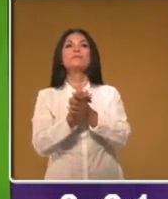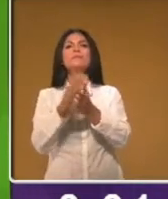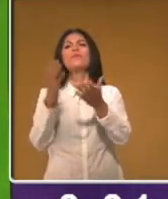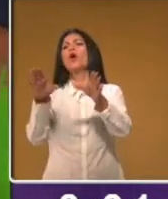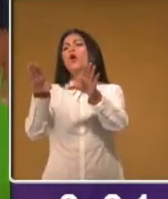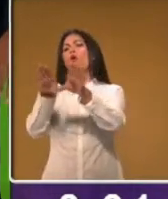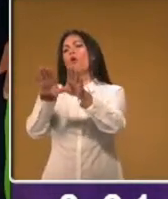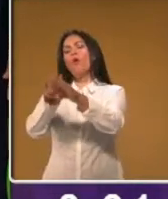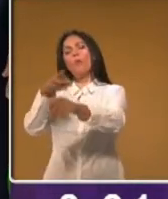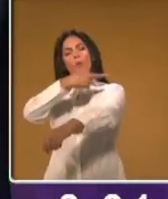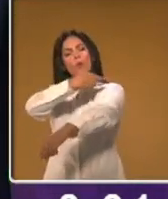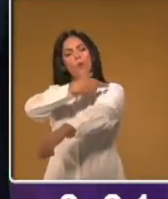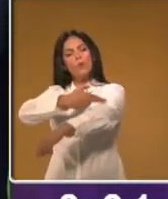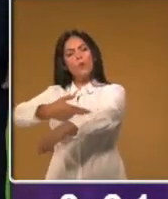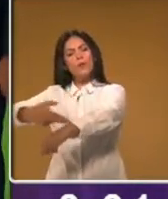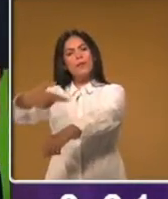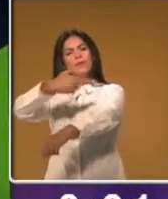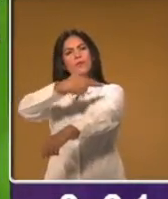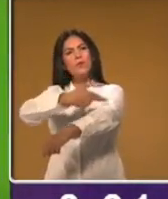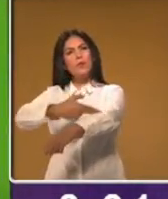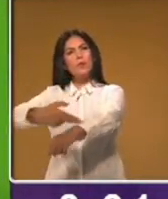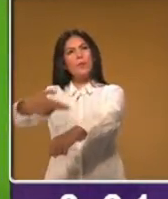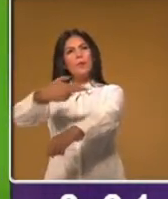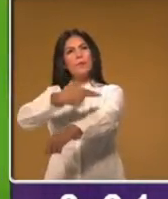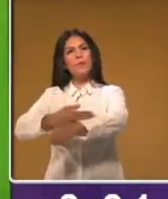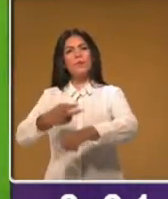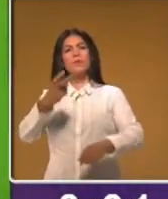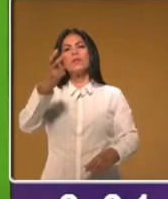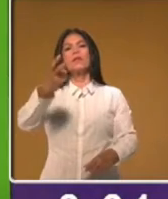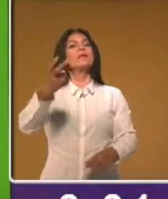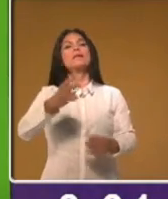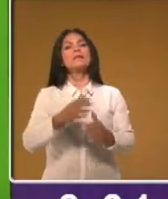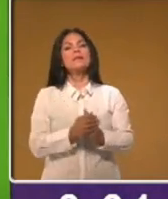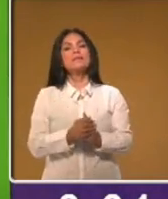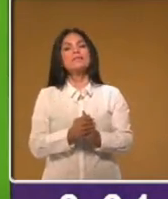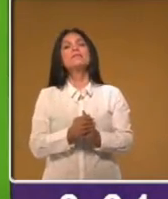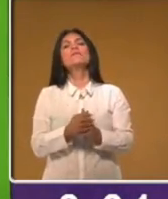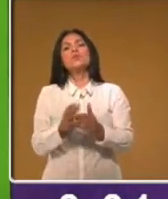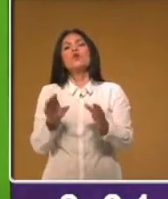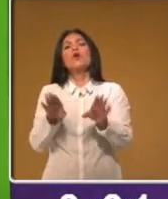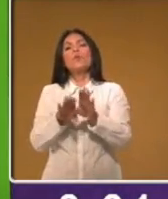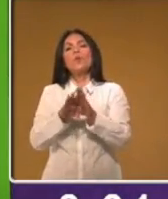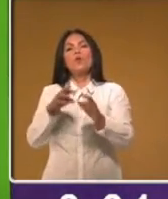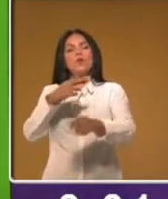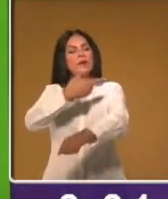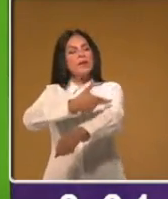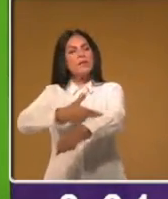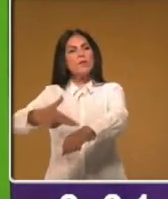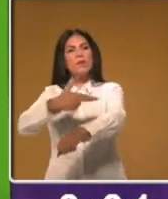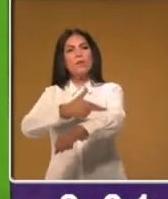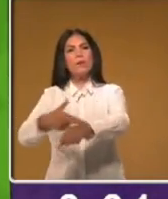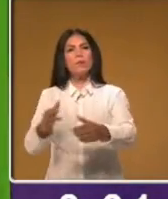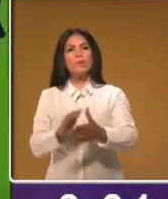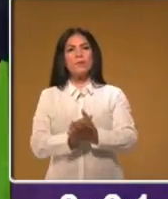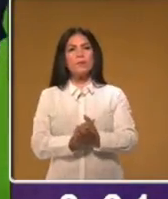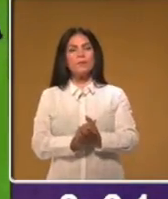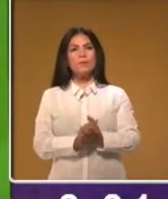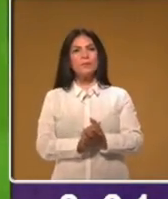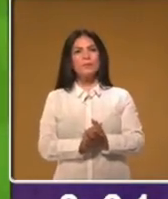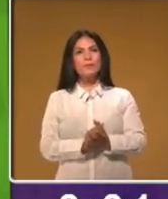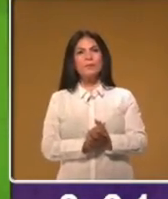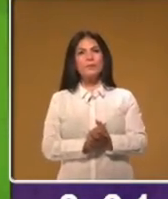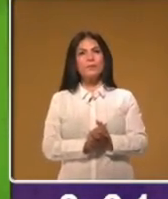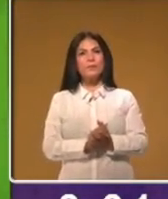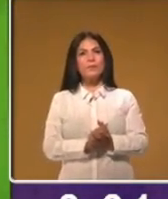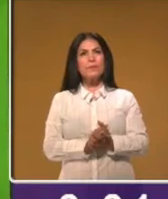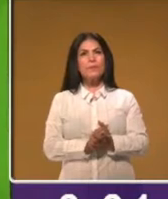solutions are a very important part. What are the solutions? The solutions are going to be